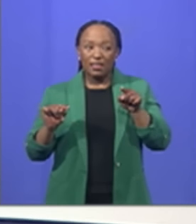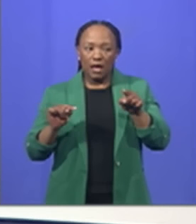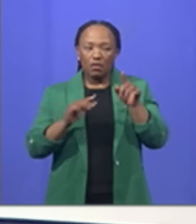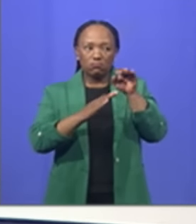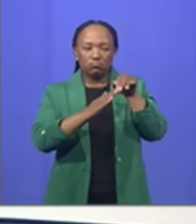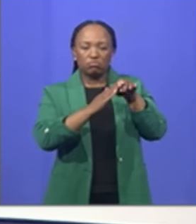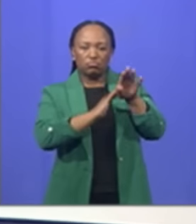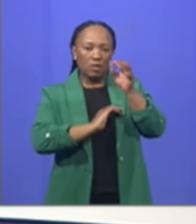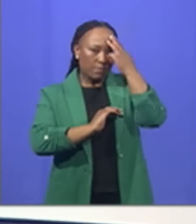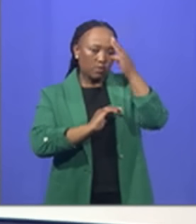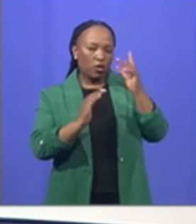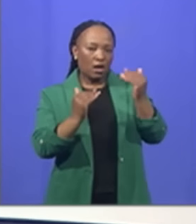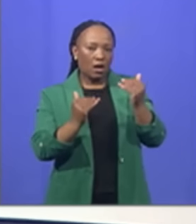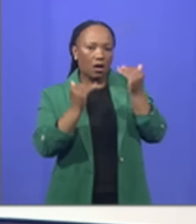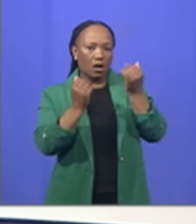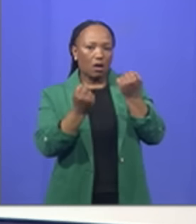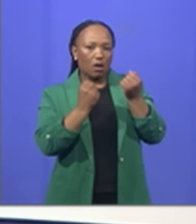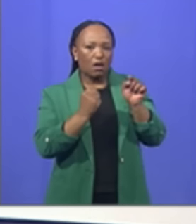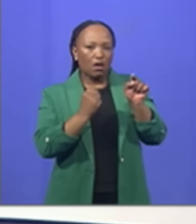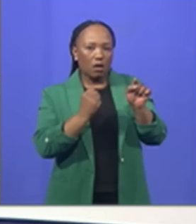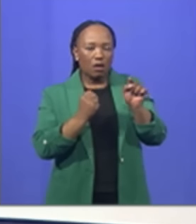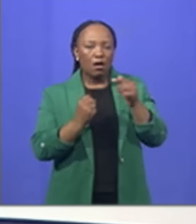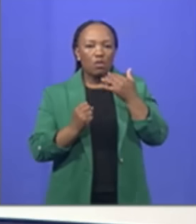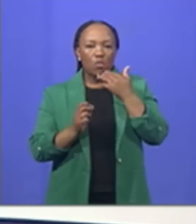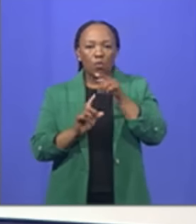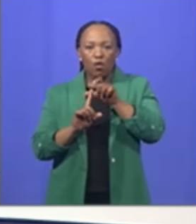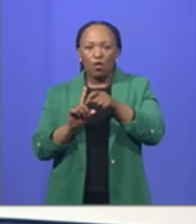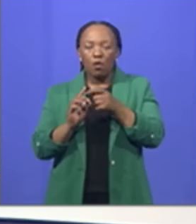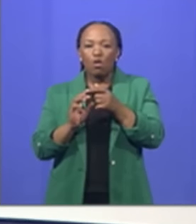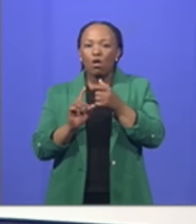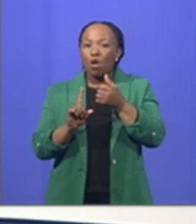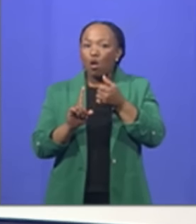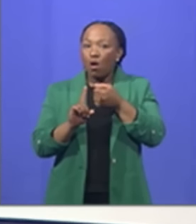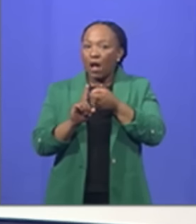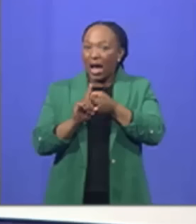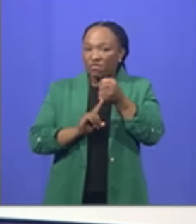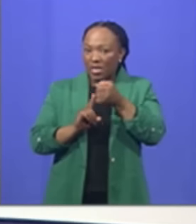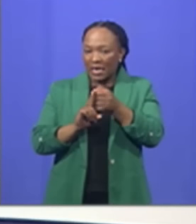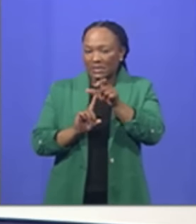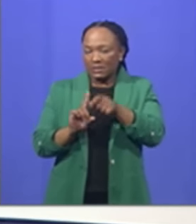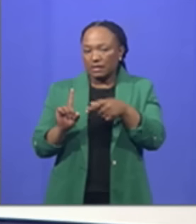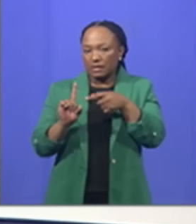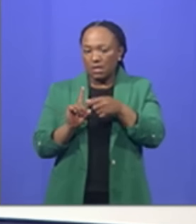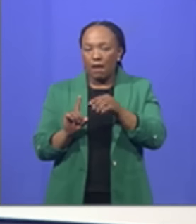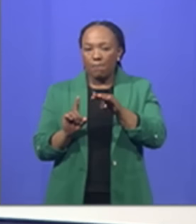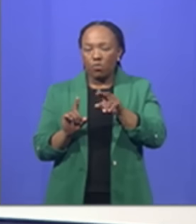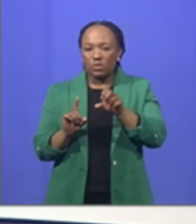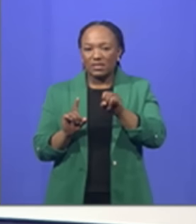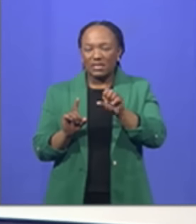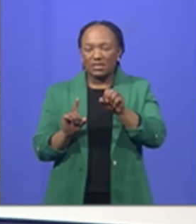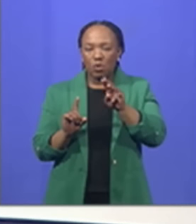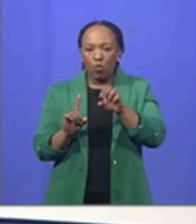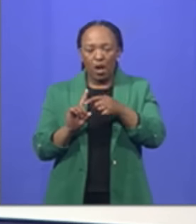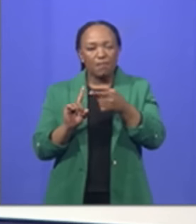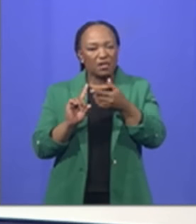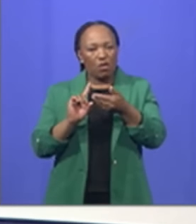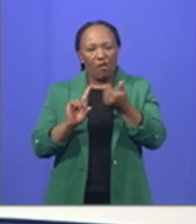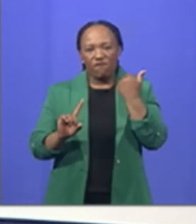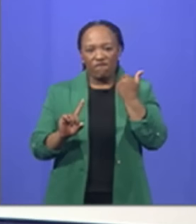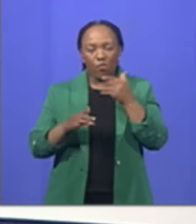Pretoria gore mošireletši wa setšhaba wa peleng Advocate Busisiwe Mkhwebana a tloše lenaneong la baemedi ba semolao go lebeletše mabaka a